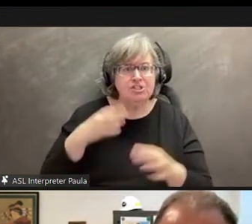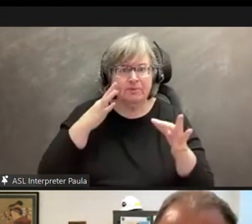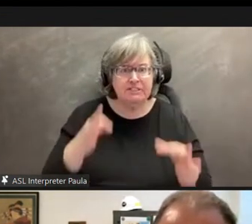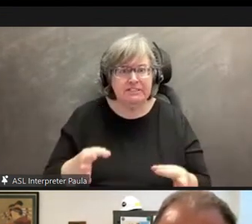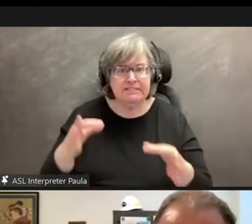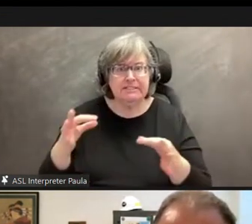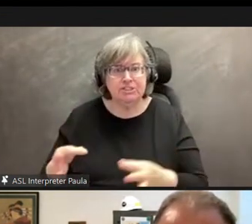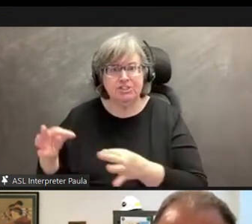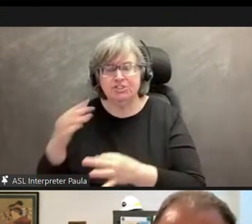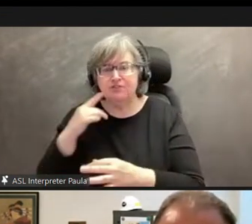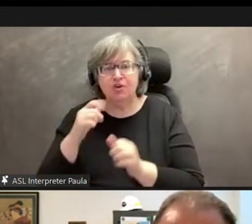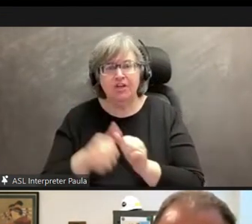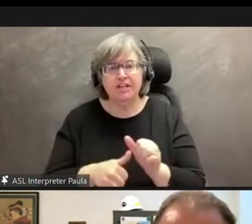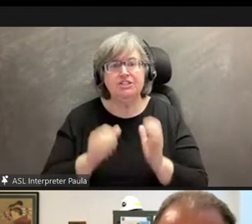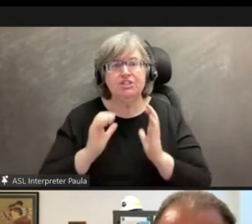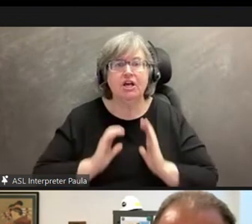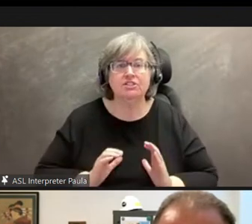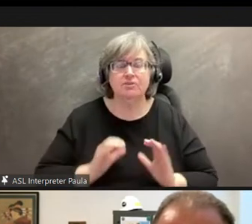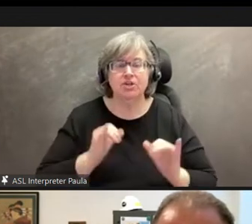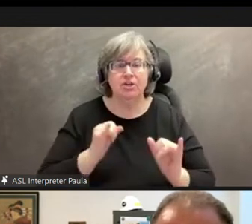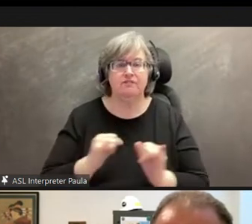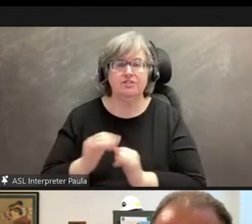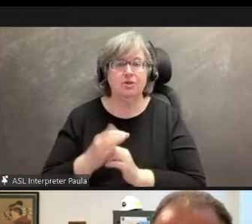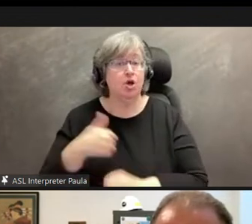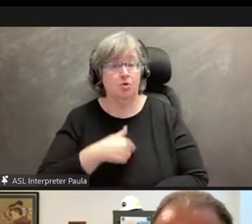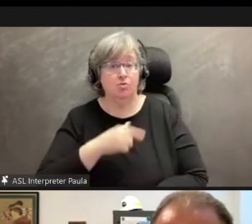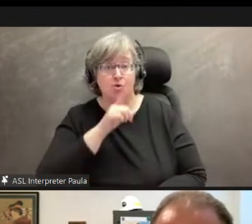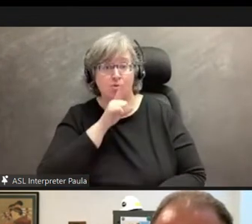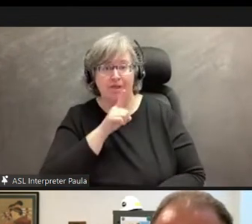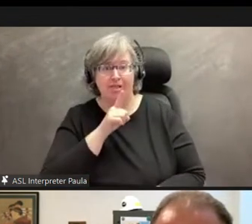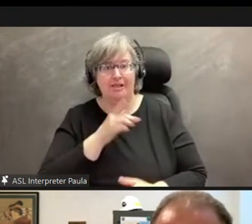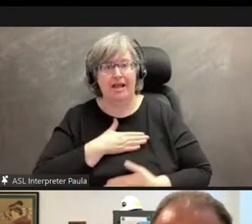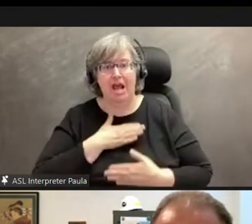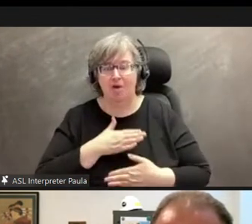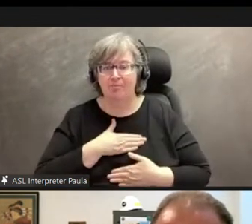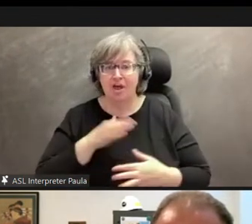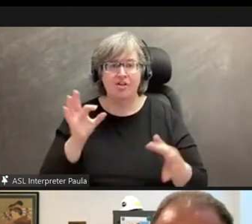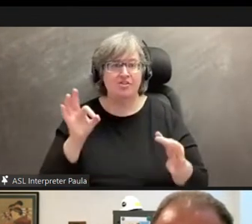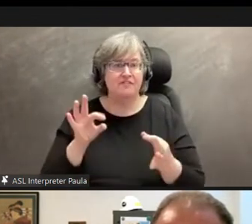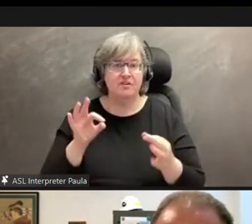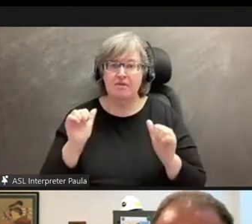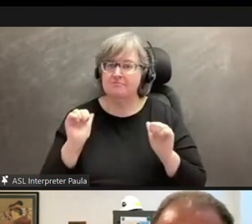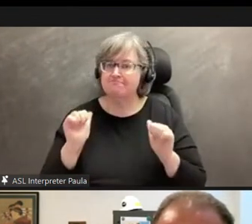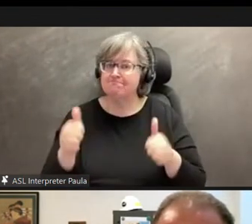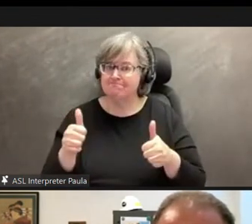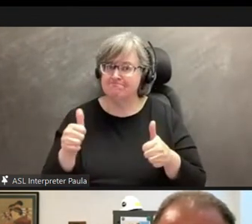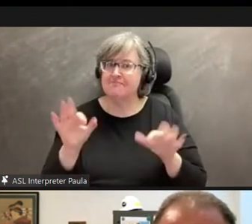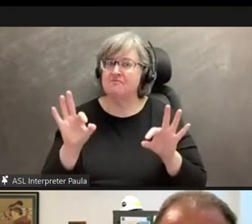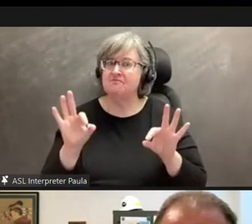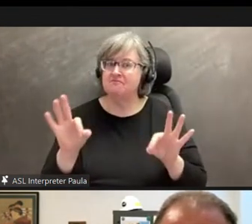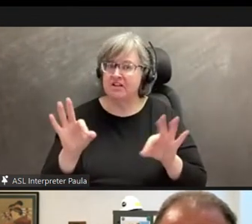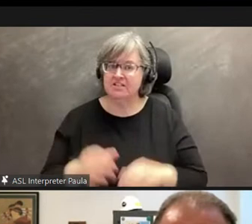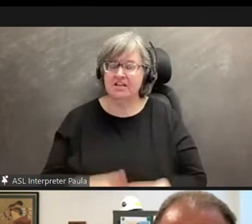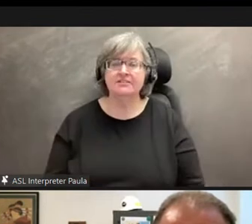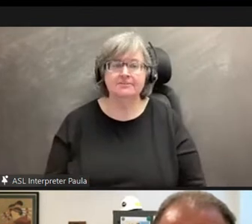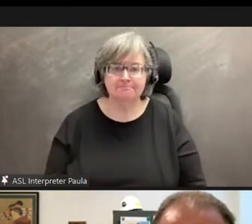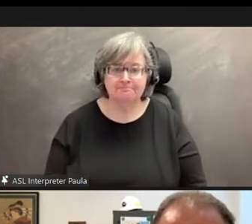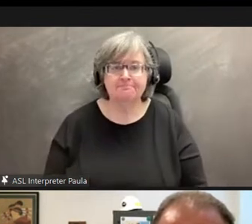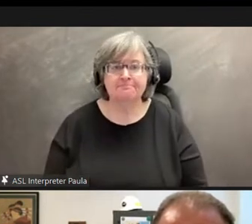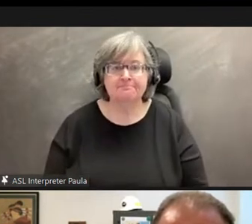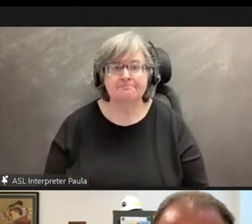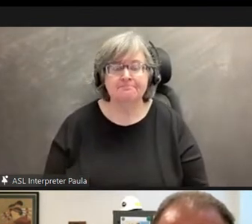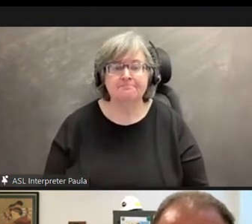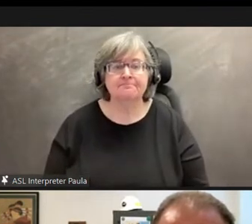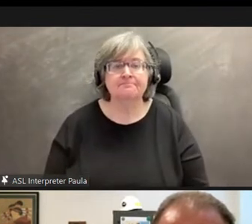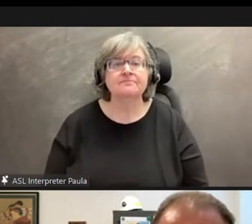each customer as an individual. So we're really happy with it. The feedback has been fantastic so far. I've presented it